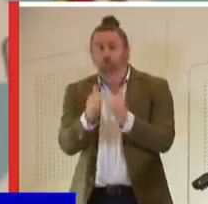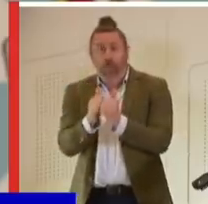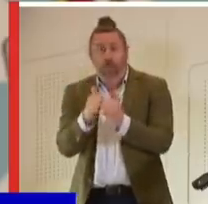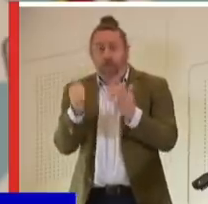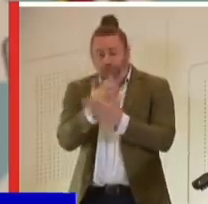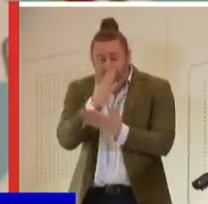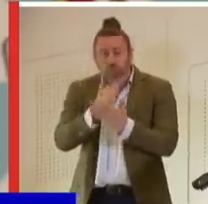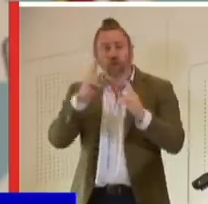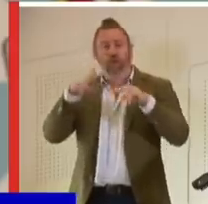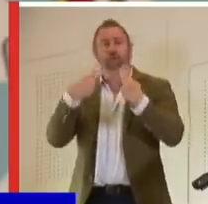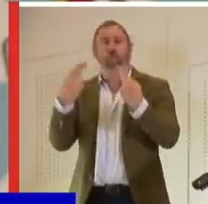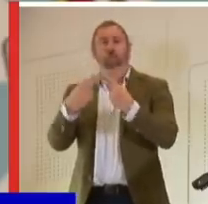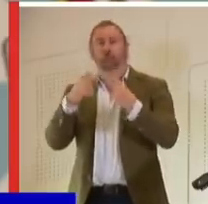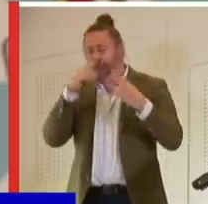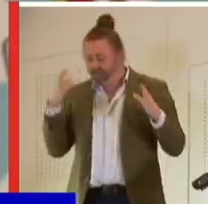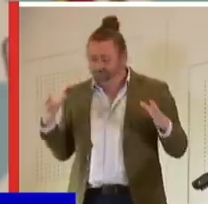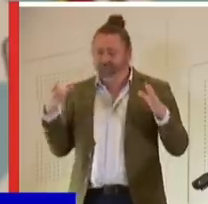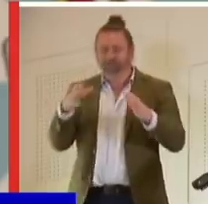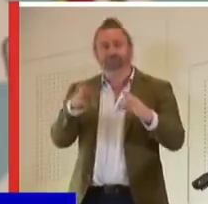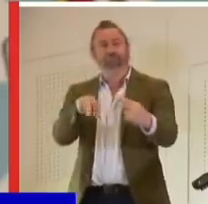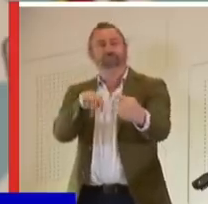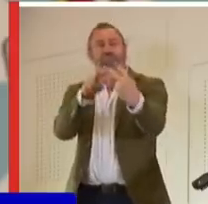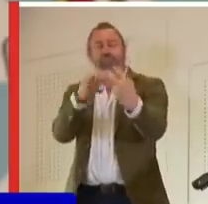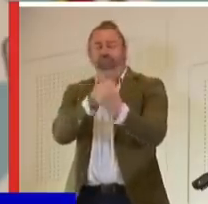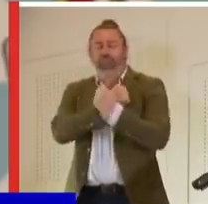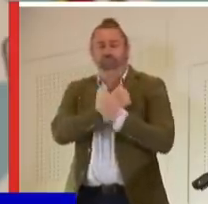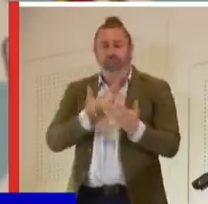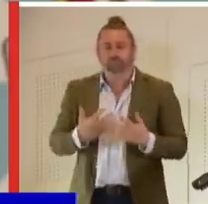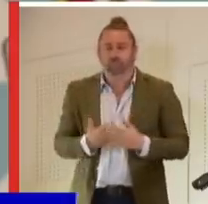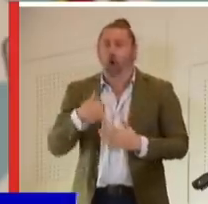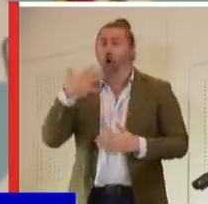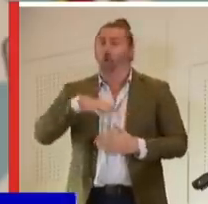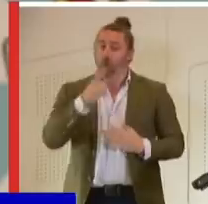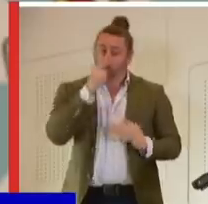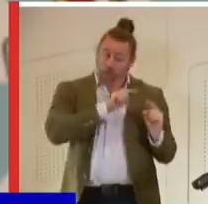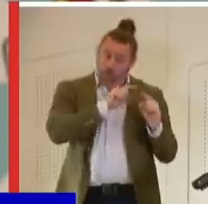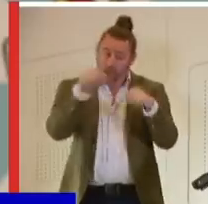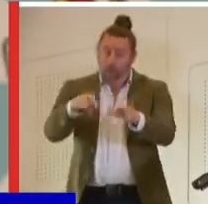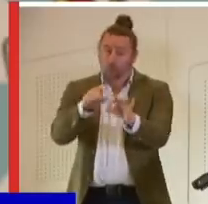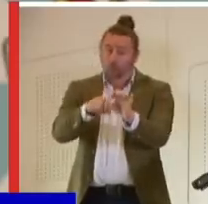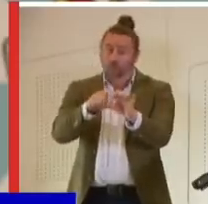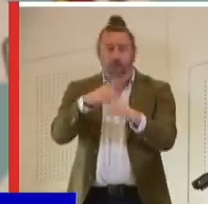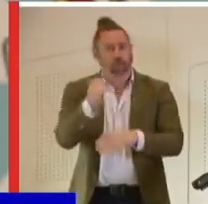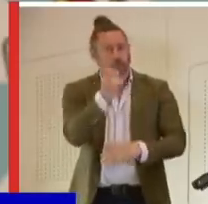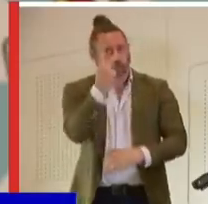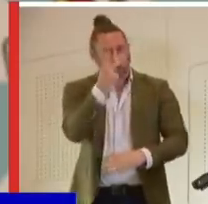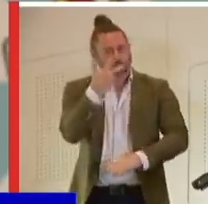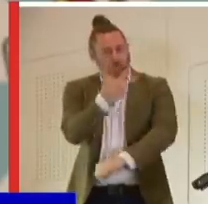families can be reunited, but the people coming into Queensland will have to be fully